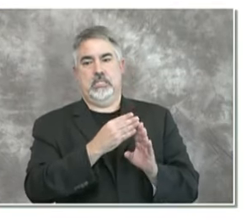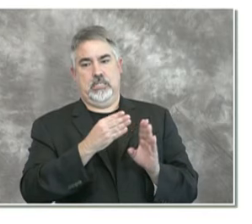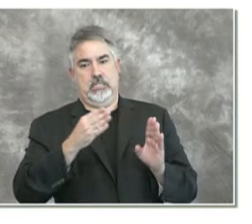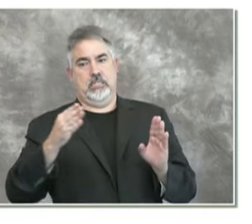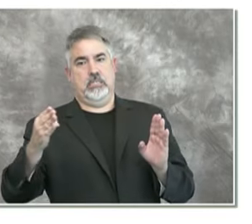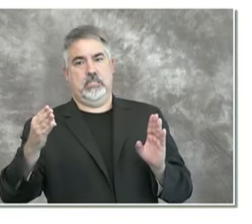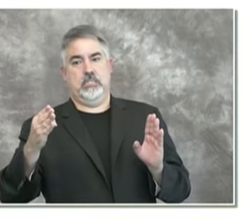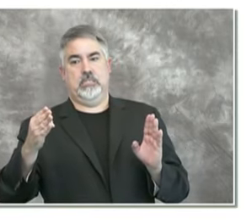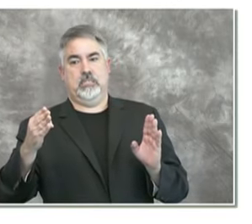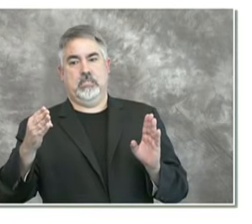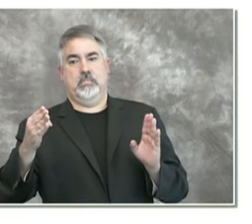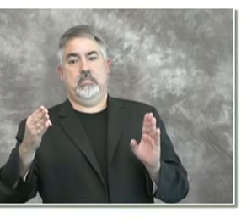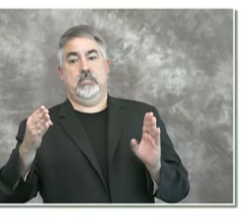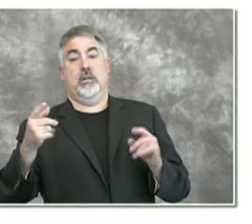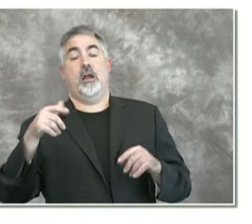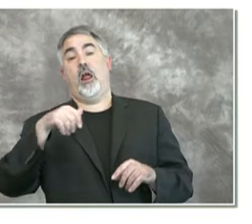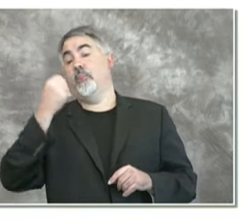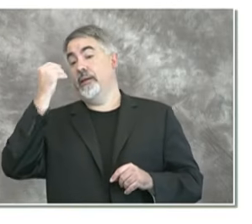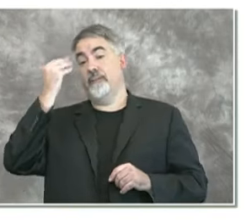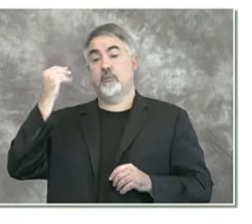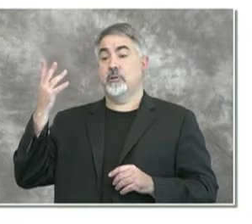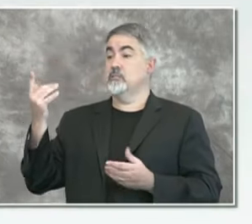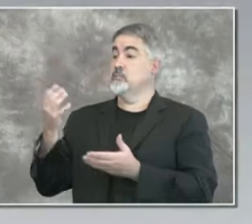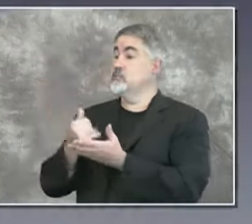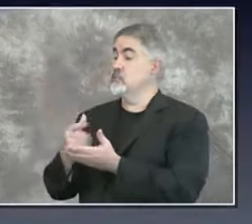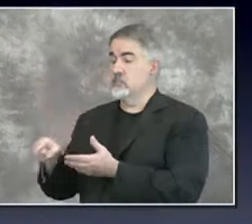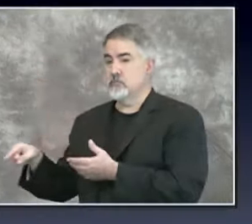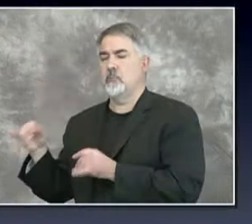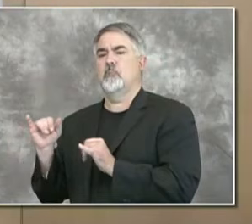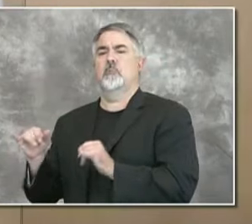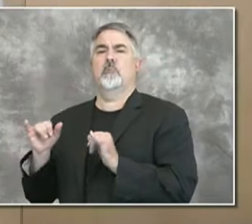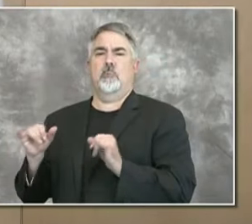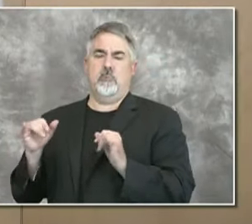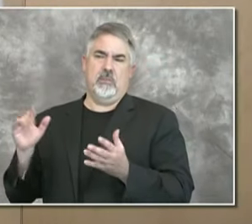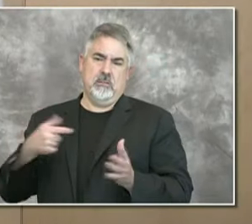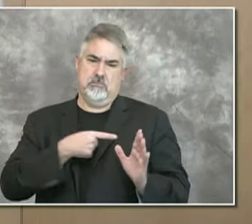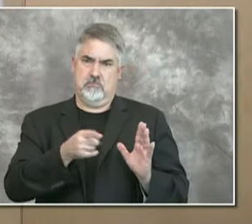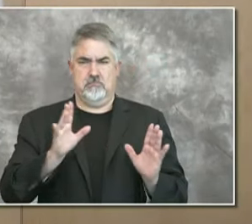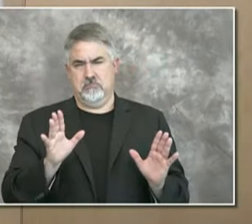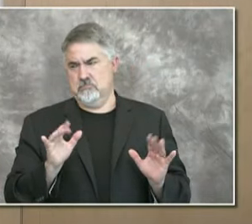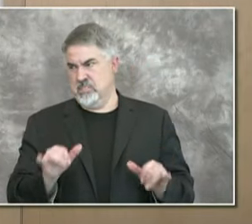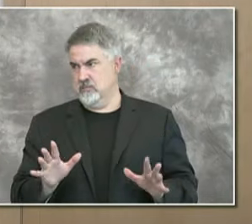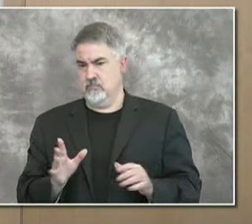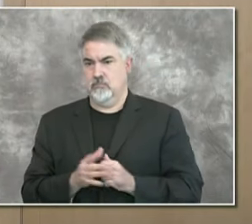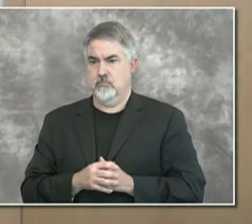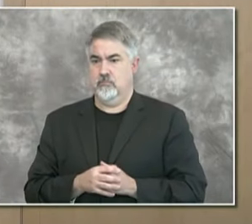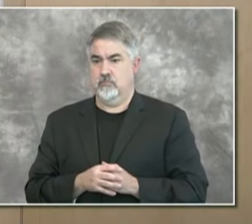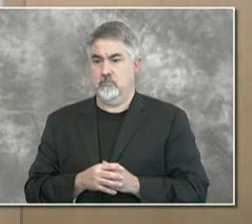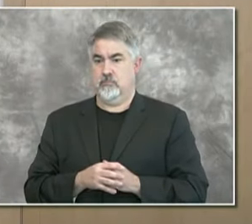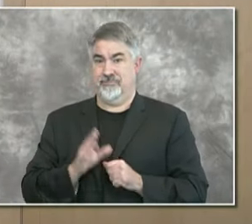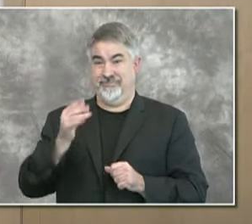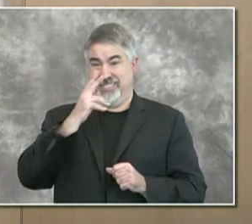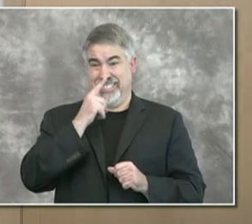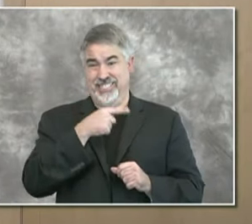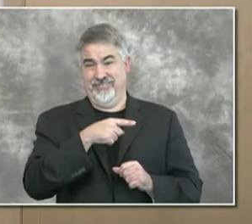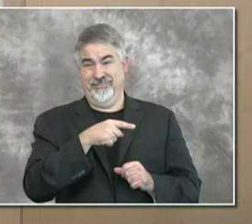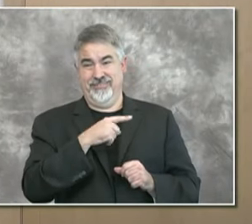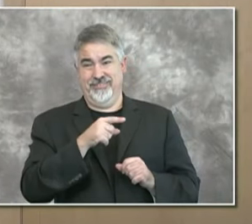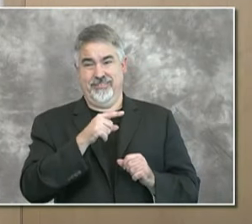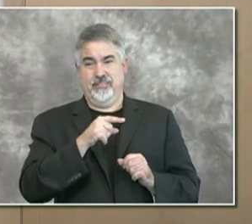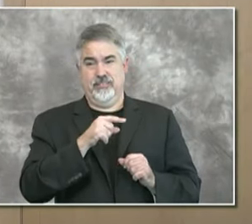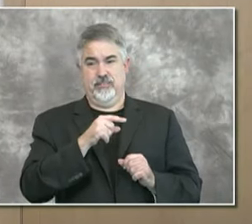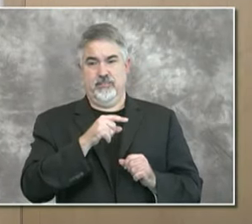actual cumulative data. So if you'll see here, and actually if you can go back to that, that's not